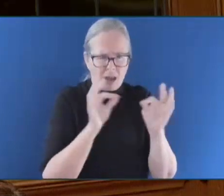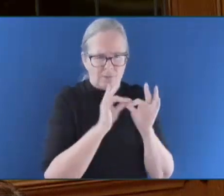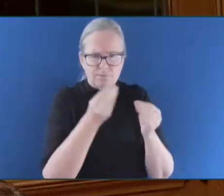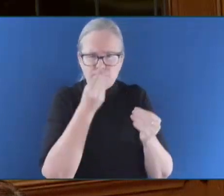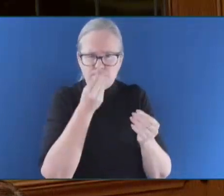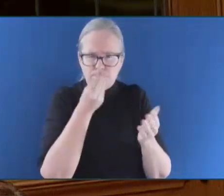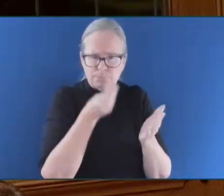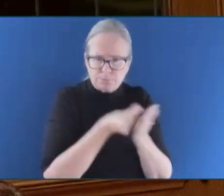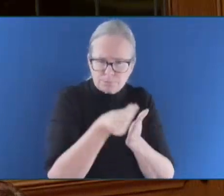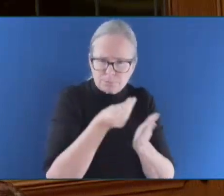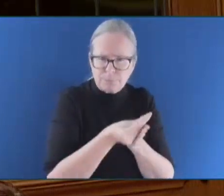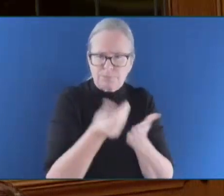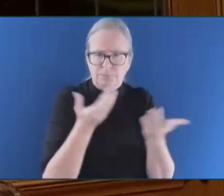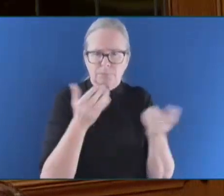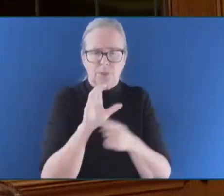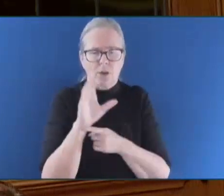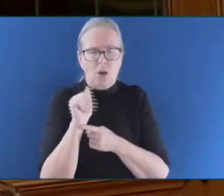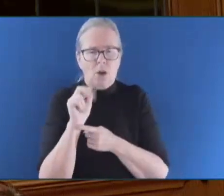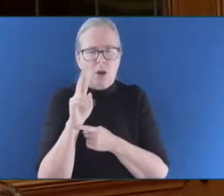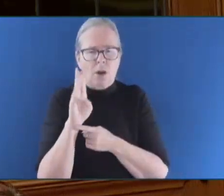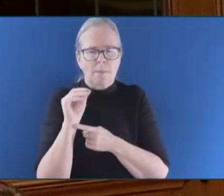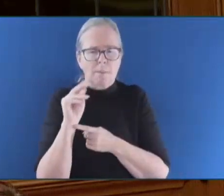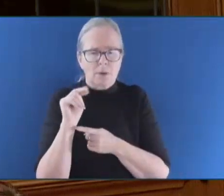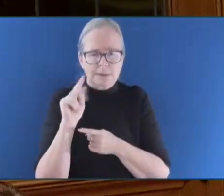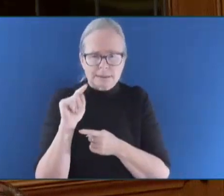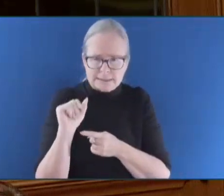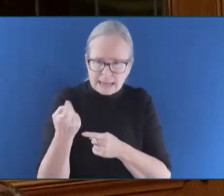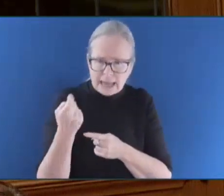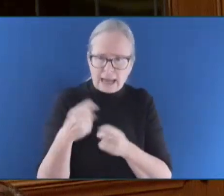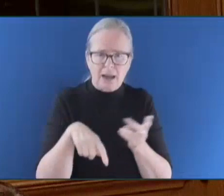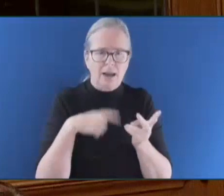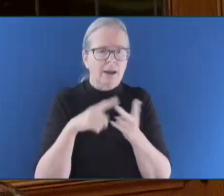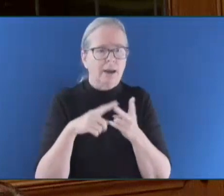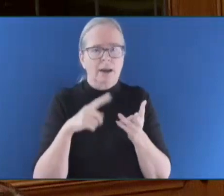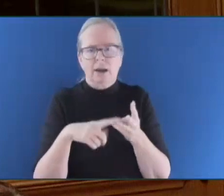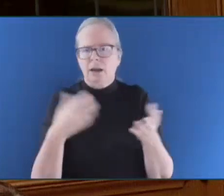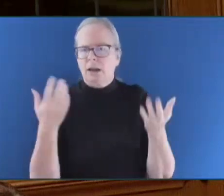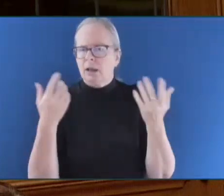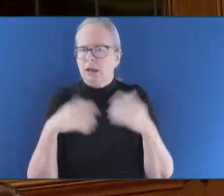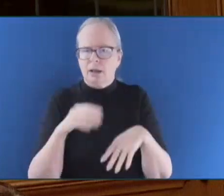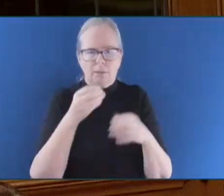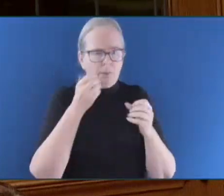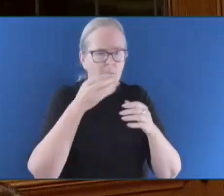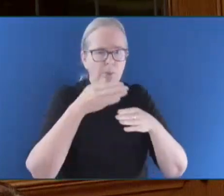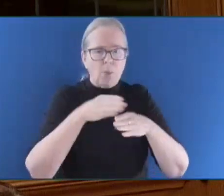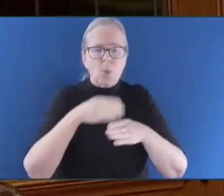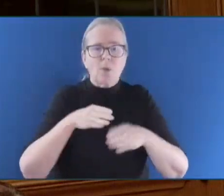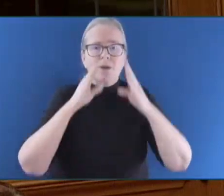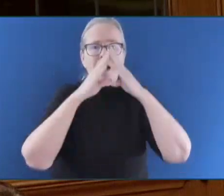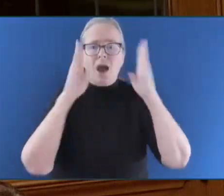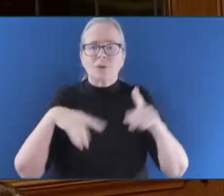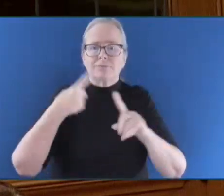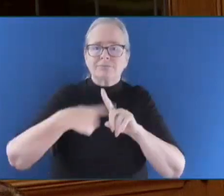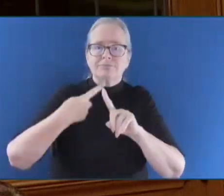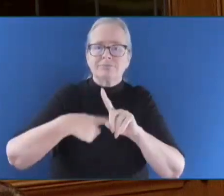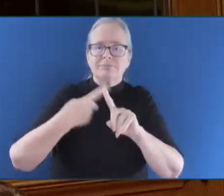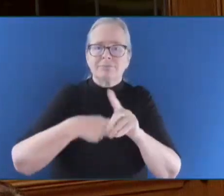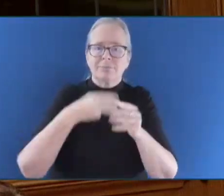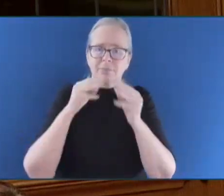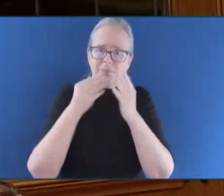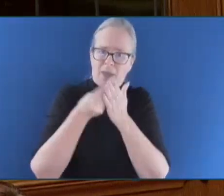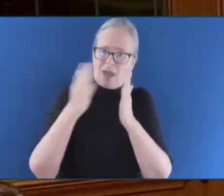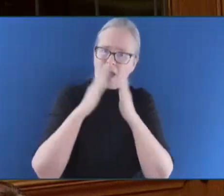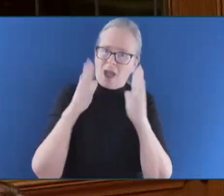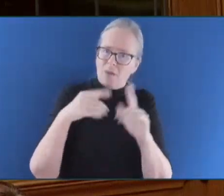grab, and by rising mortgage rates, how does it make him feel? Mr. Speaker, the question to